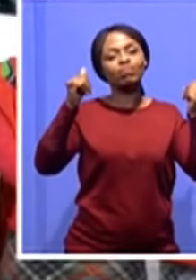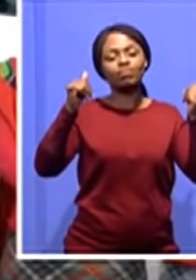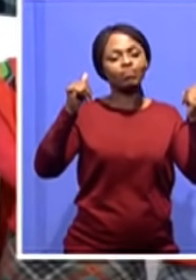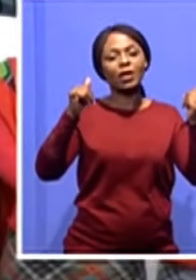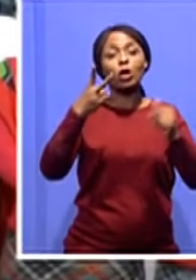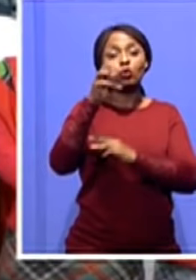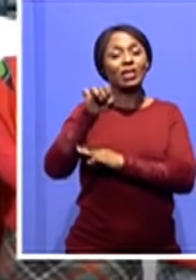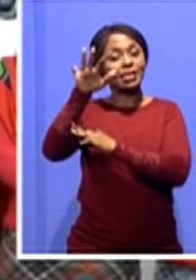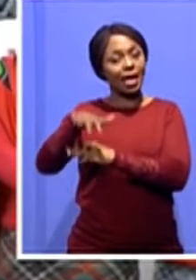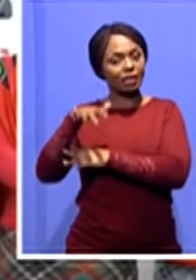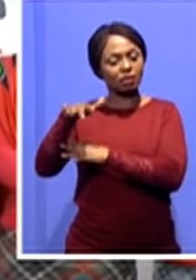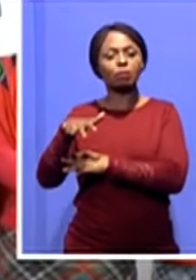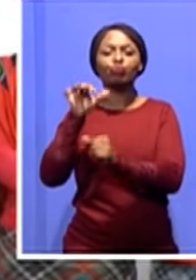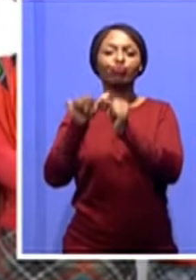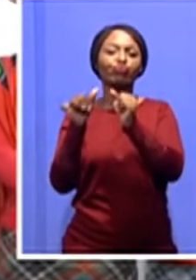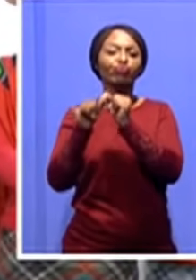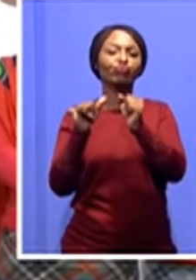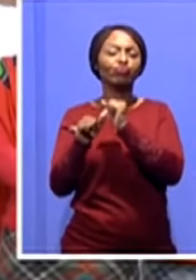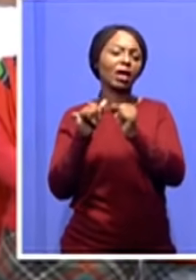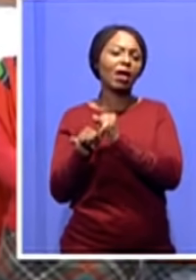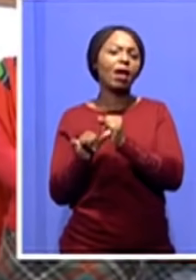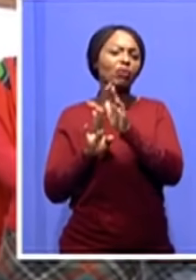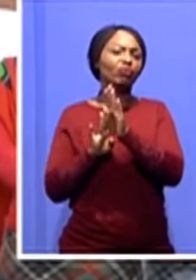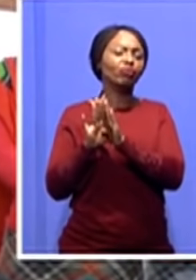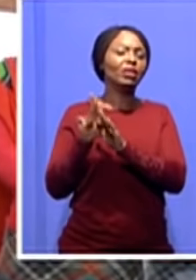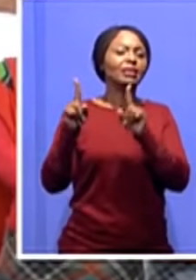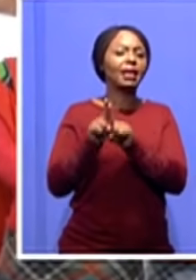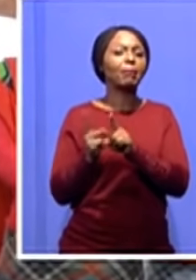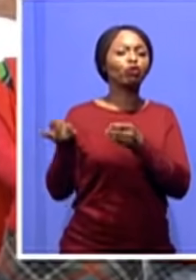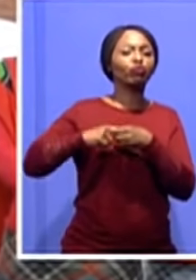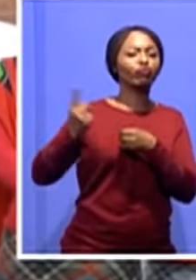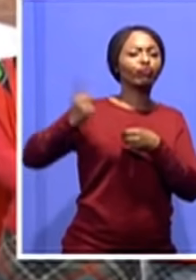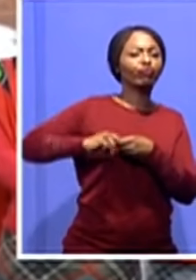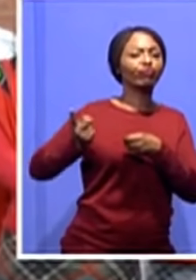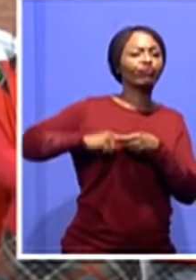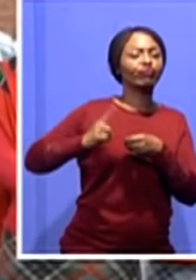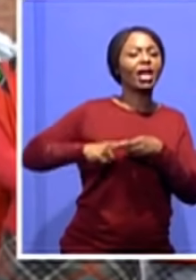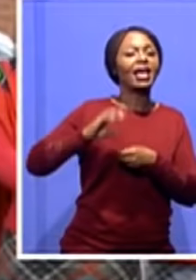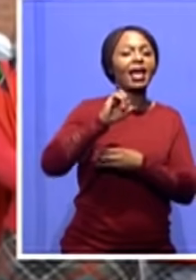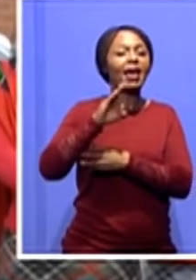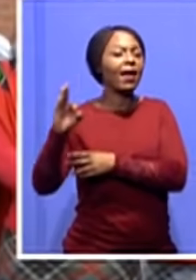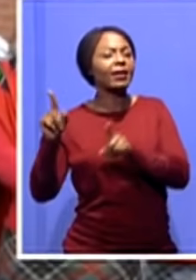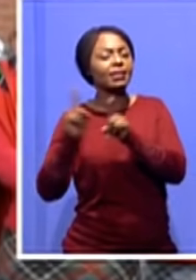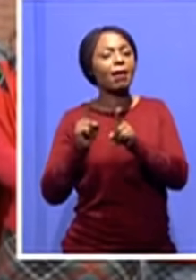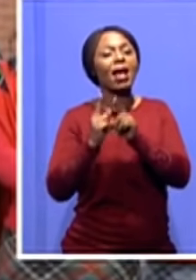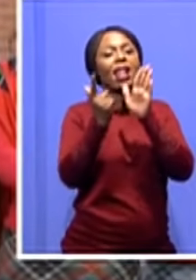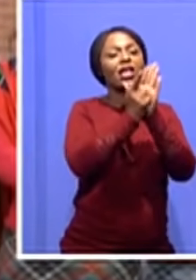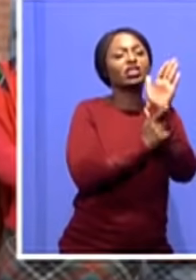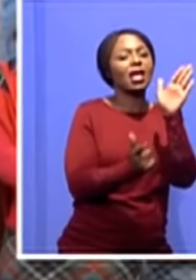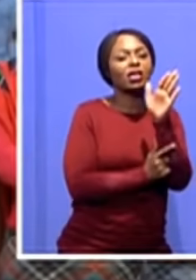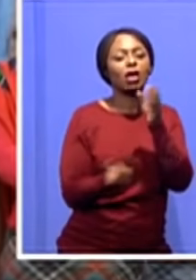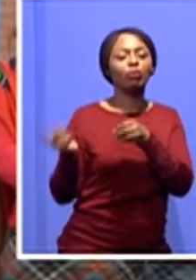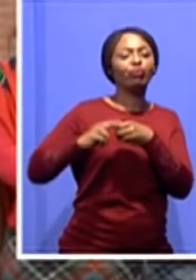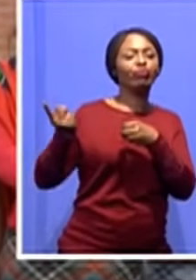increased even the number of members we've had in our legislature. So we are doing what we always do. We're hitting the ground, or we have hit the ground